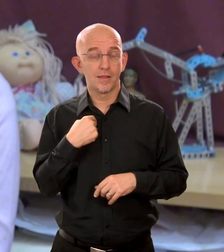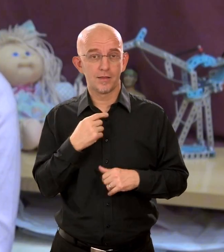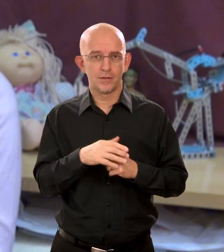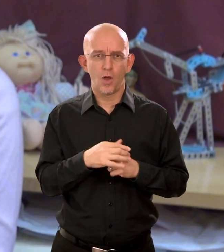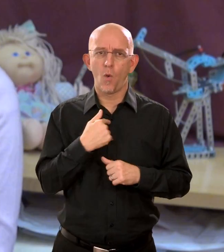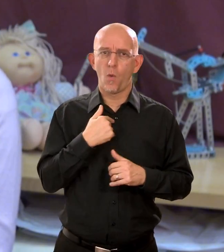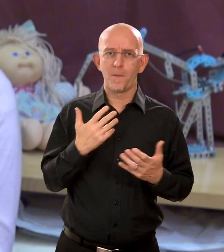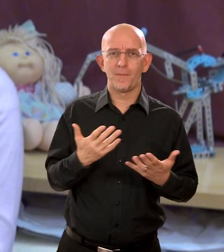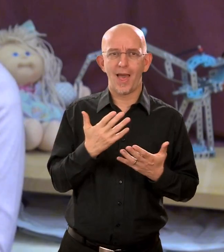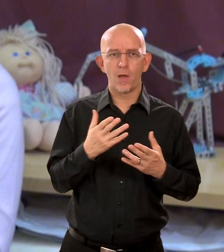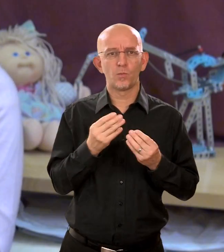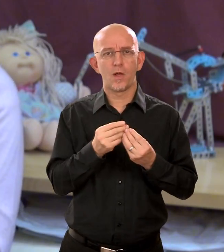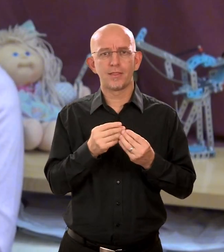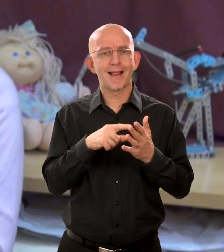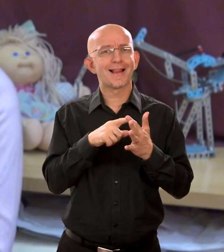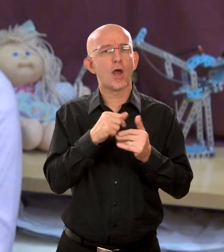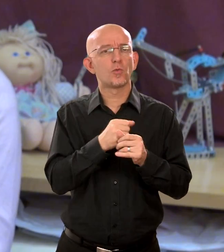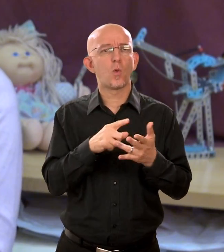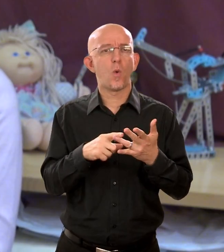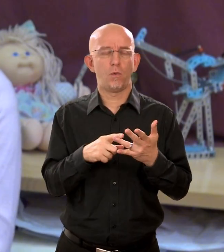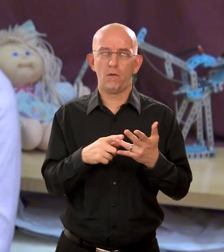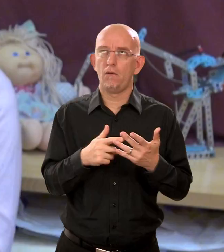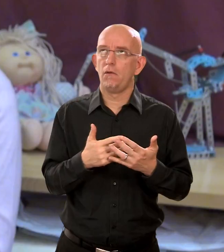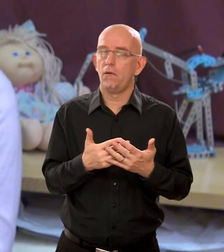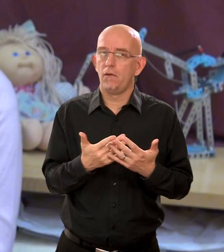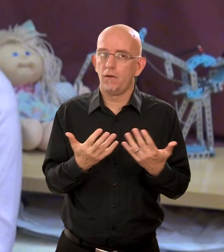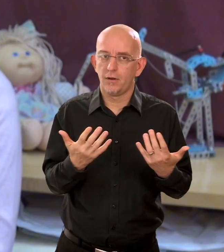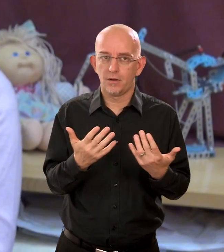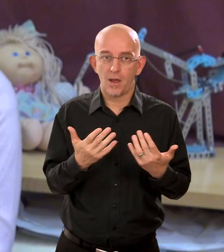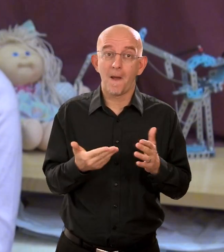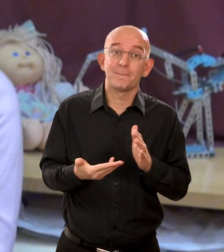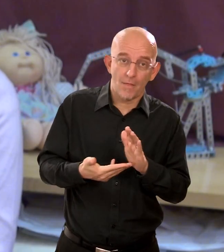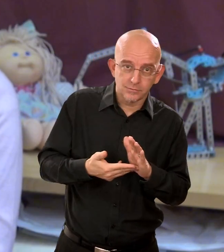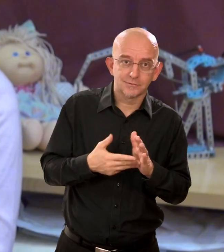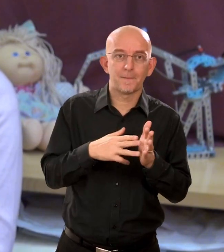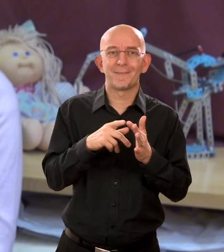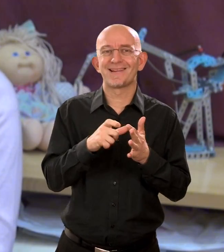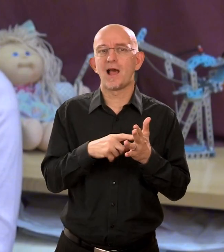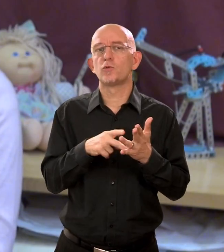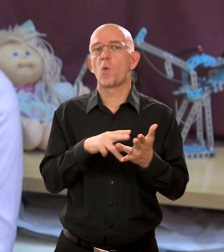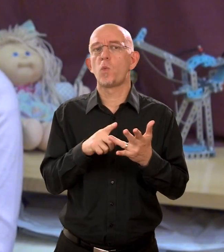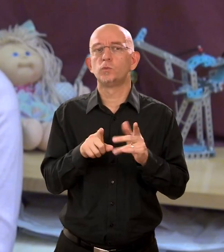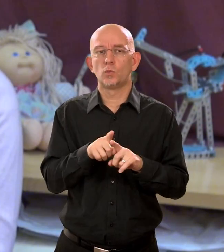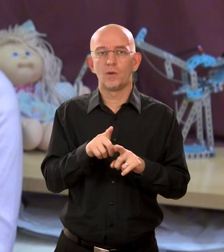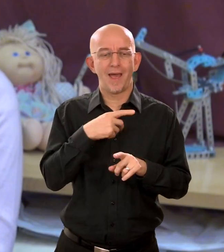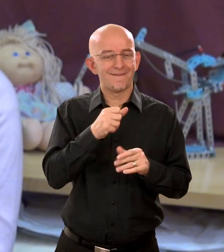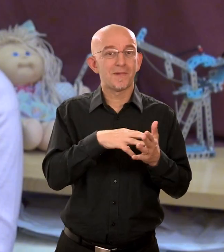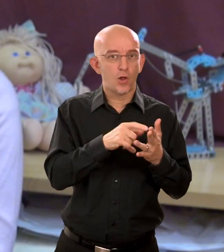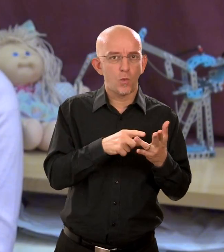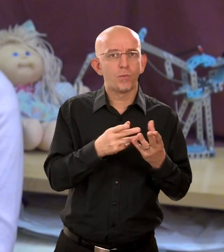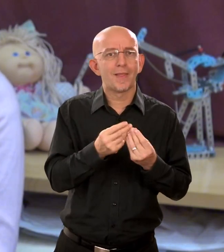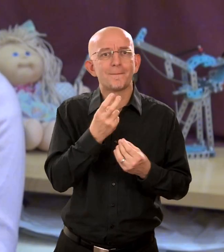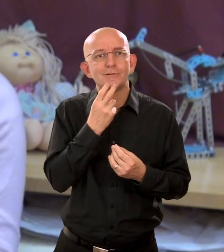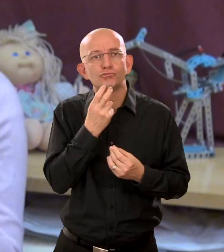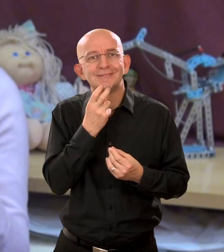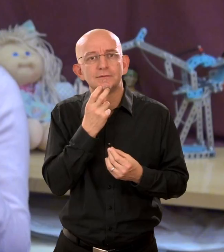So and Meccano, we had Meccano with batteries. Meccano with batteries. Yeah. Tell me about that. Well, we